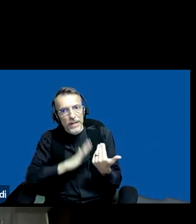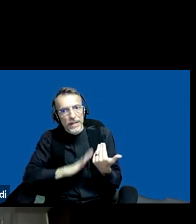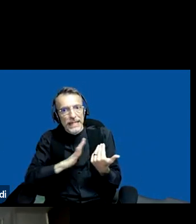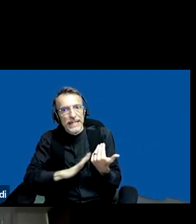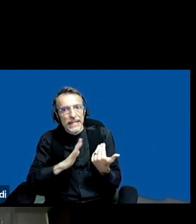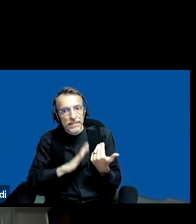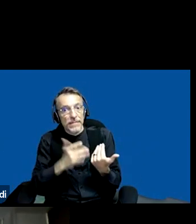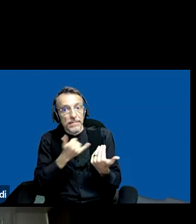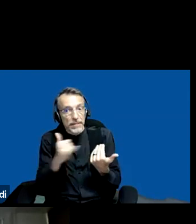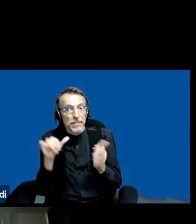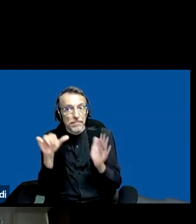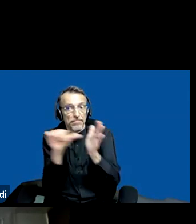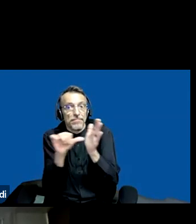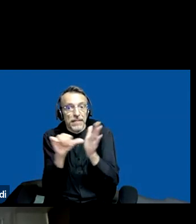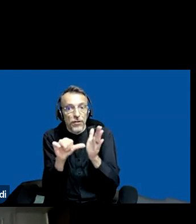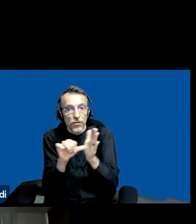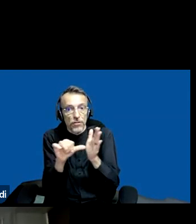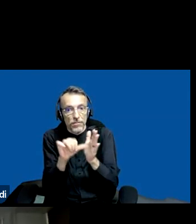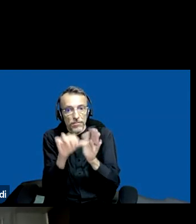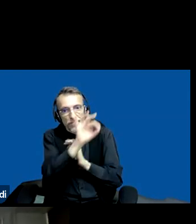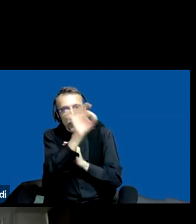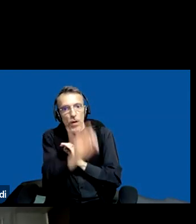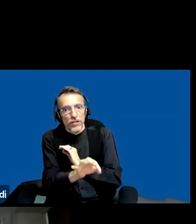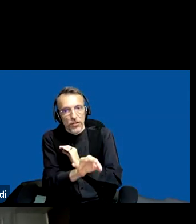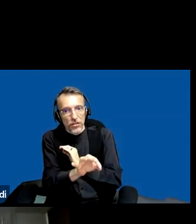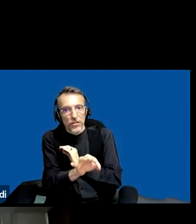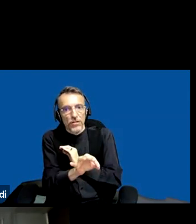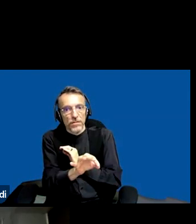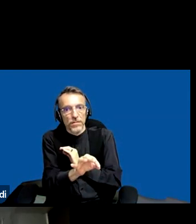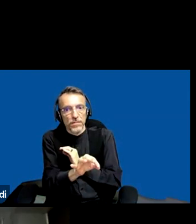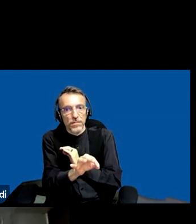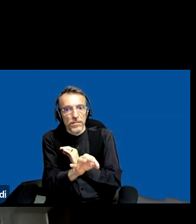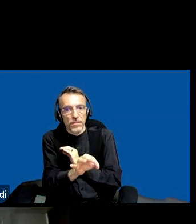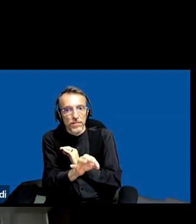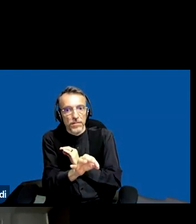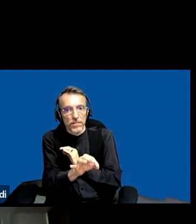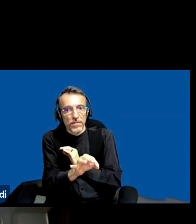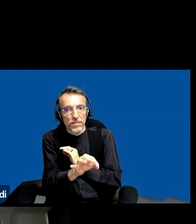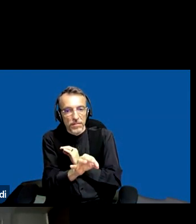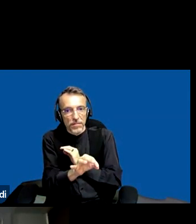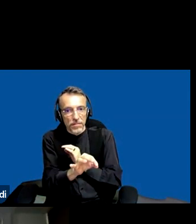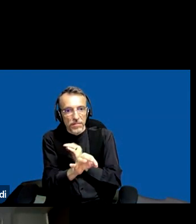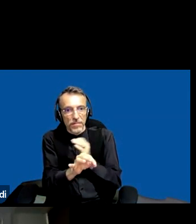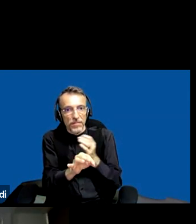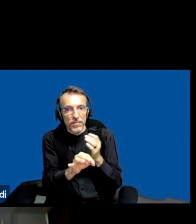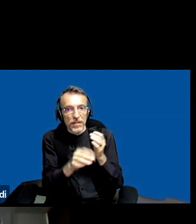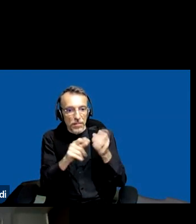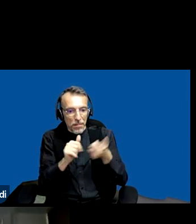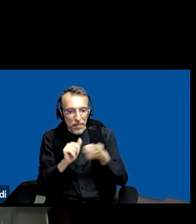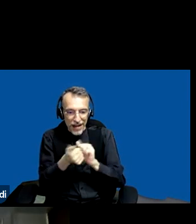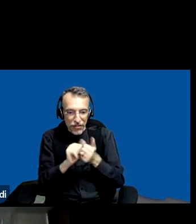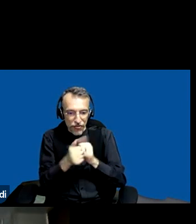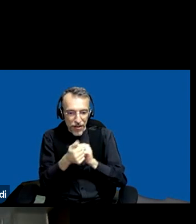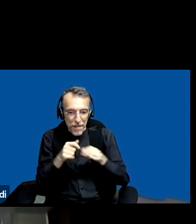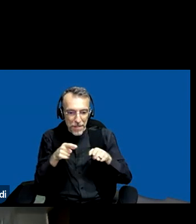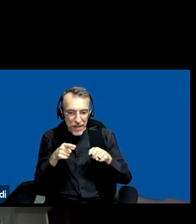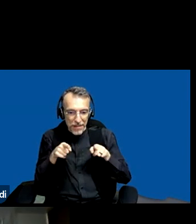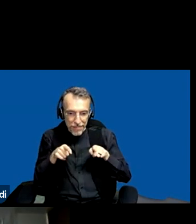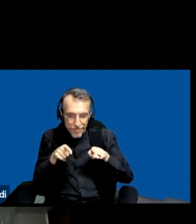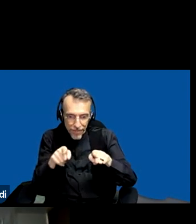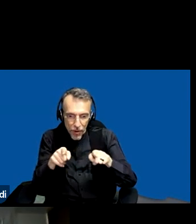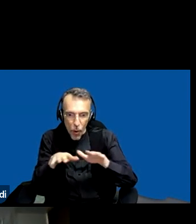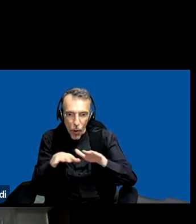quite difficult questions about the symmetric or asymmetric nature of those partnerships. And